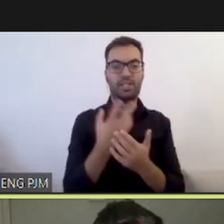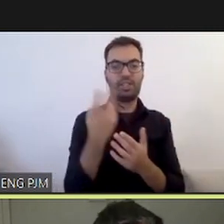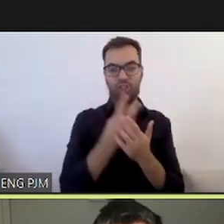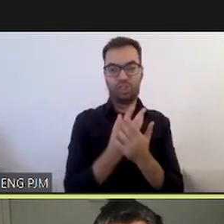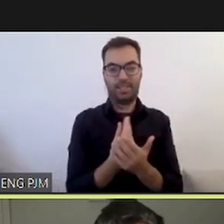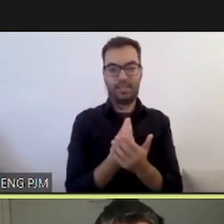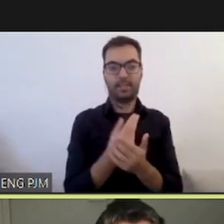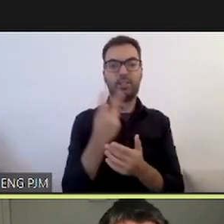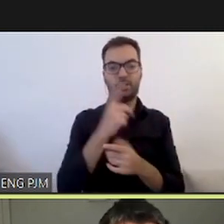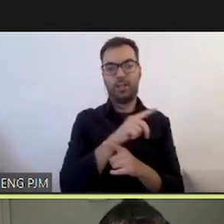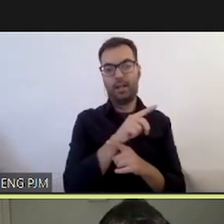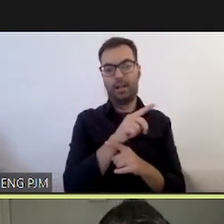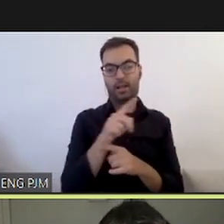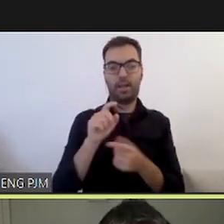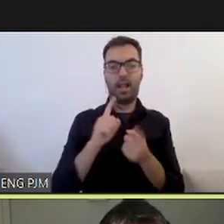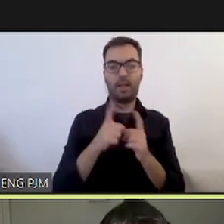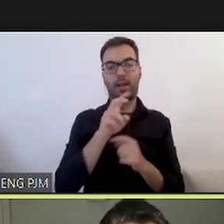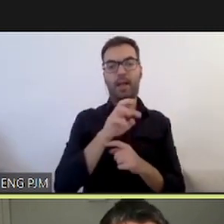will read either